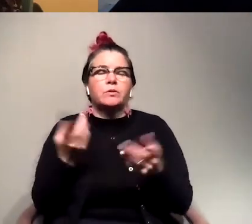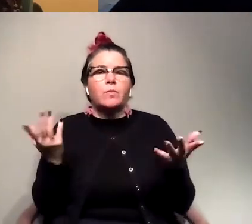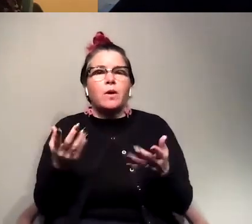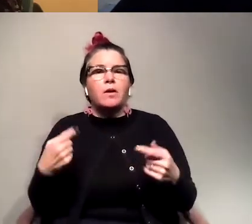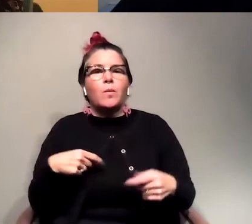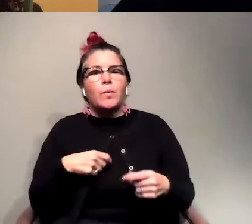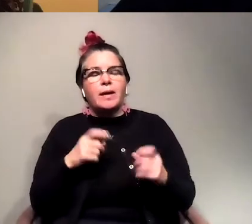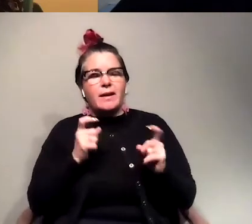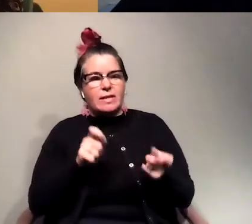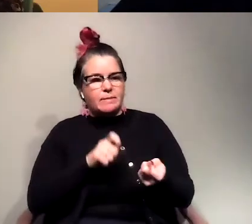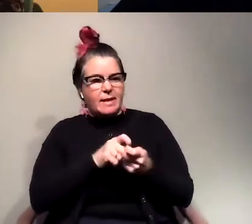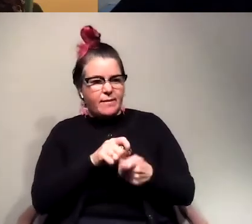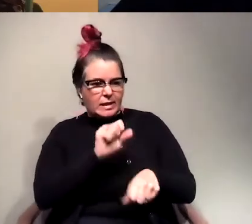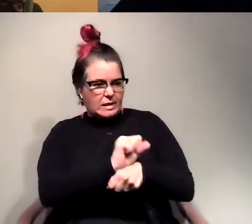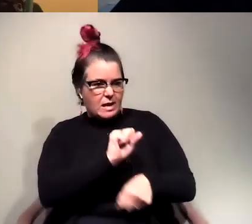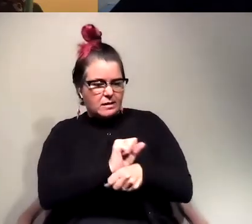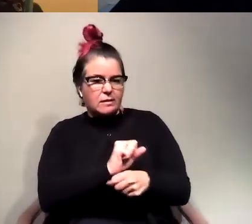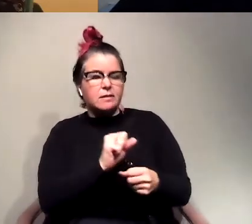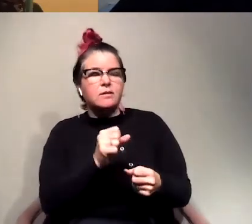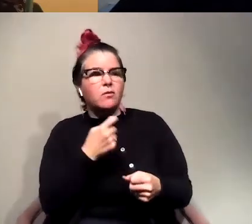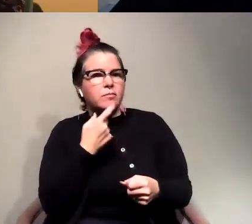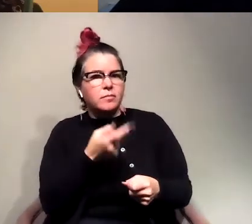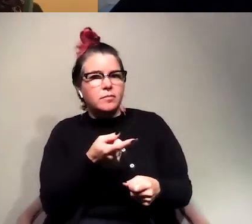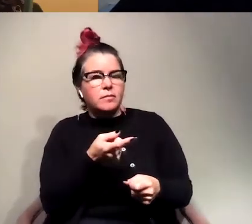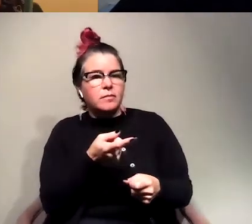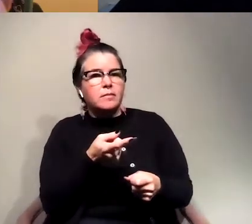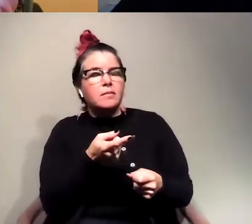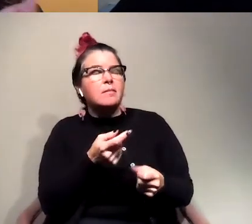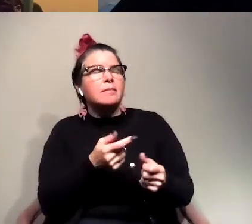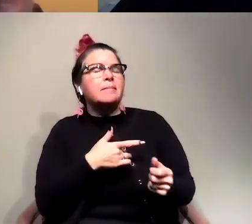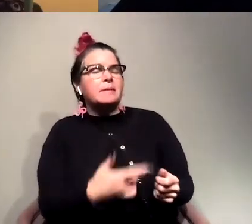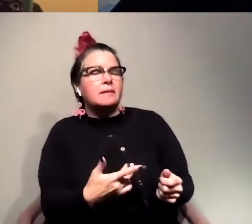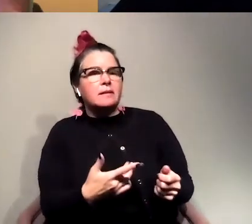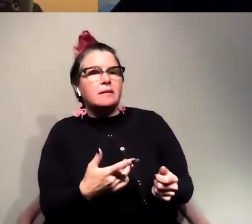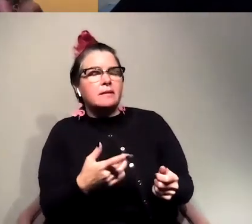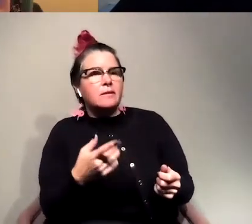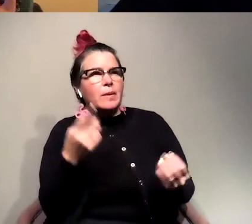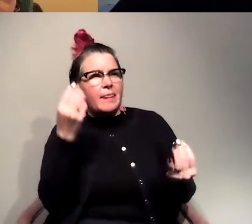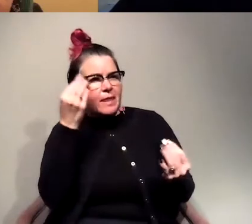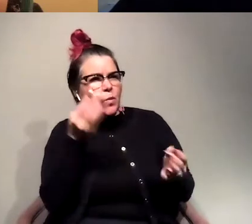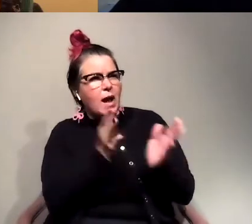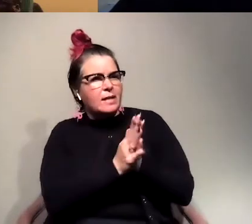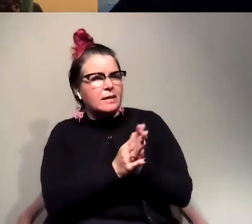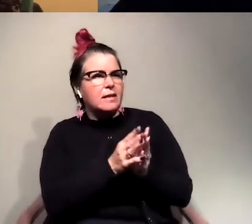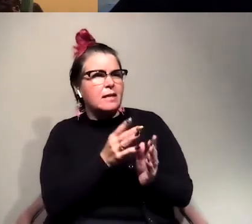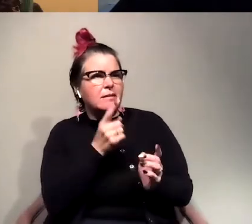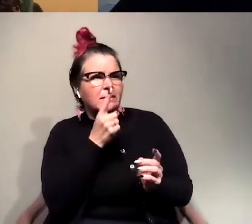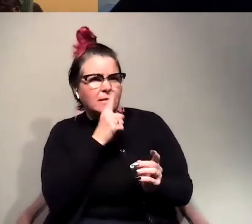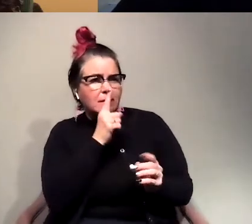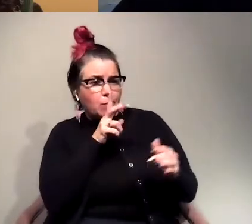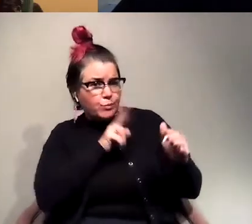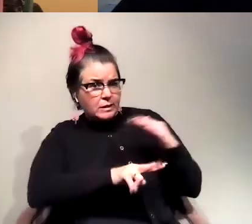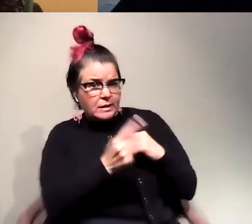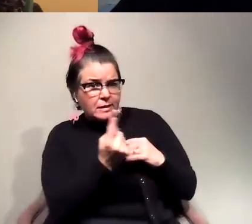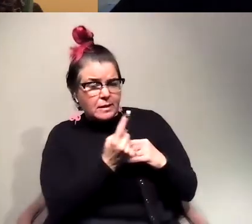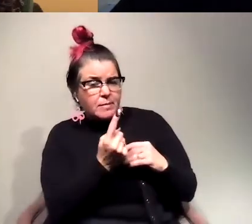specific task, and we tell them to, in most cases, we think we're asking them to predict something, like